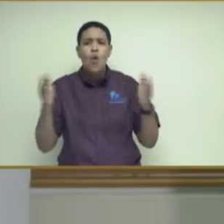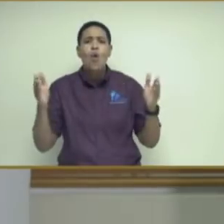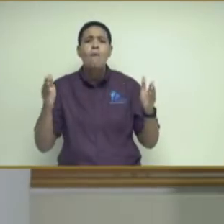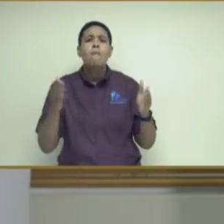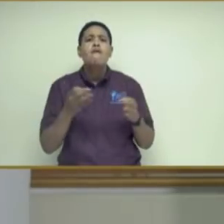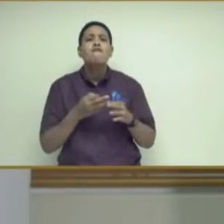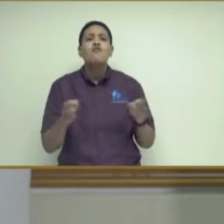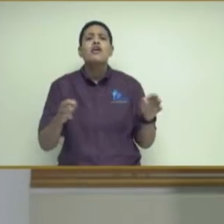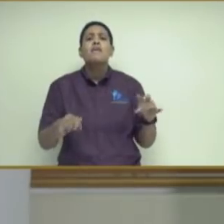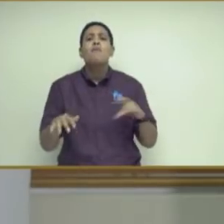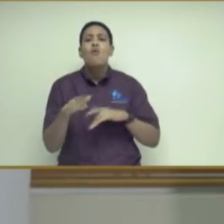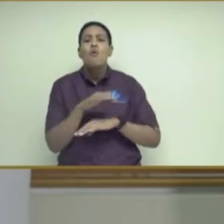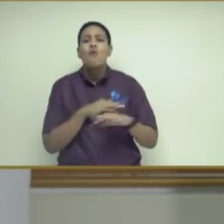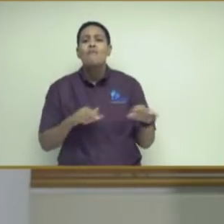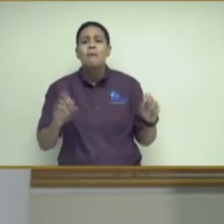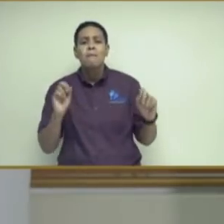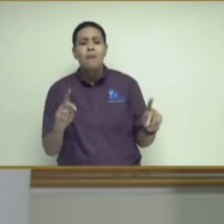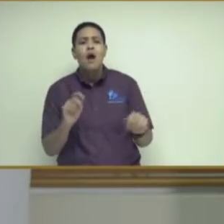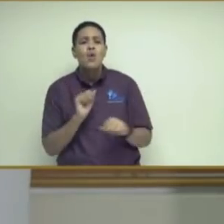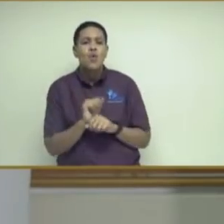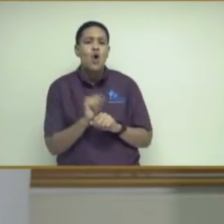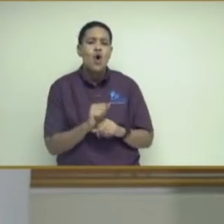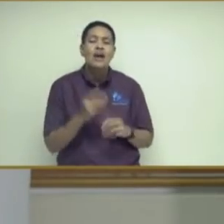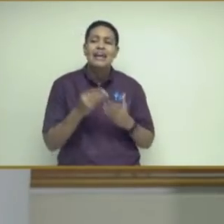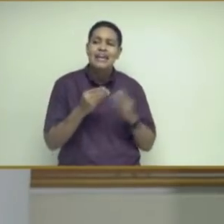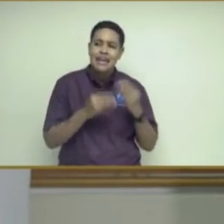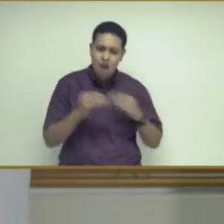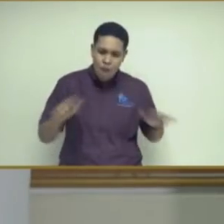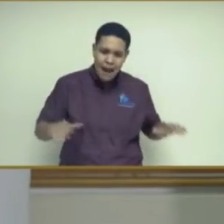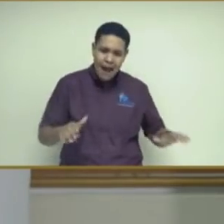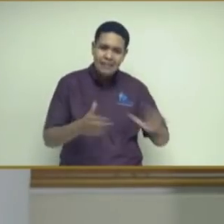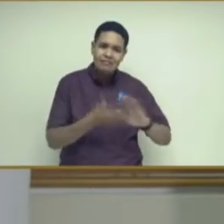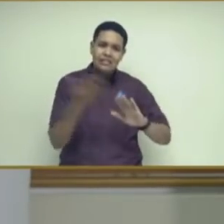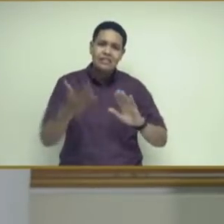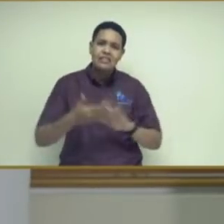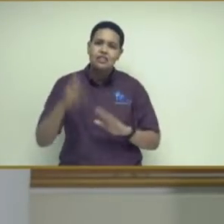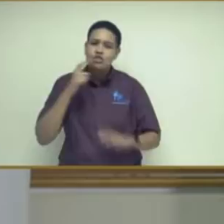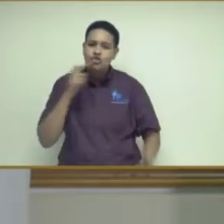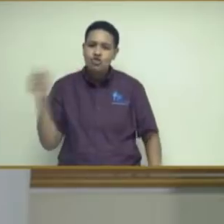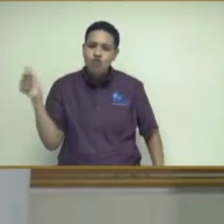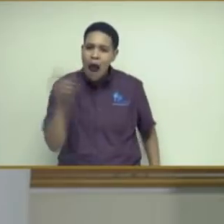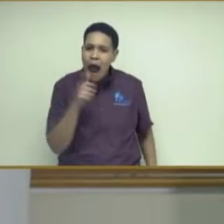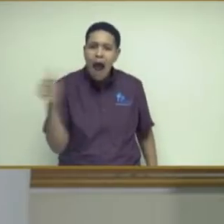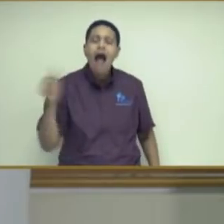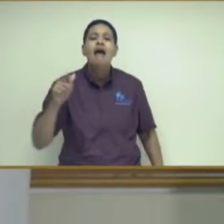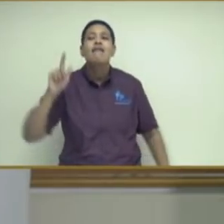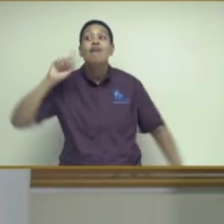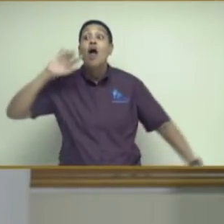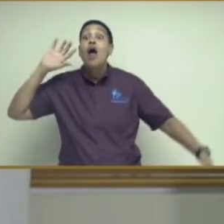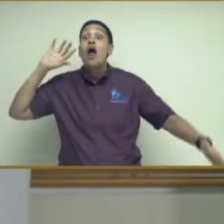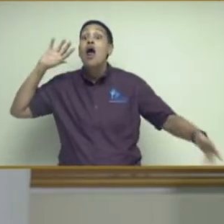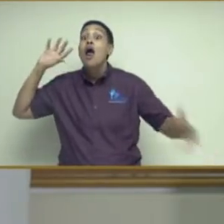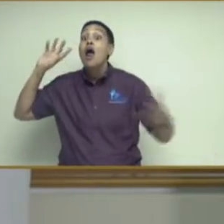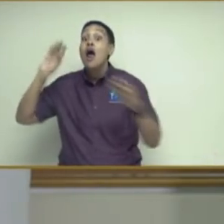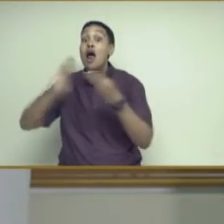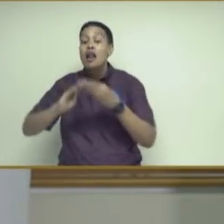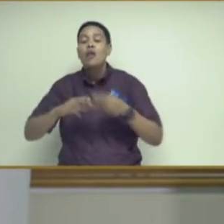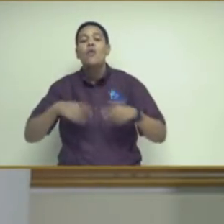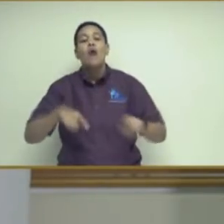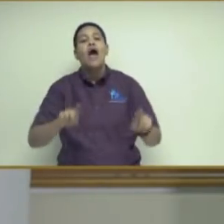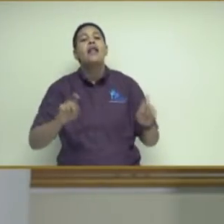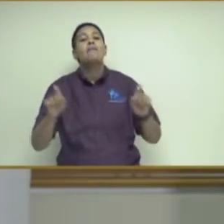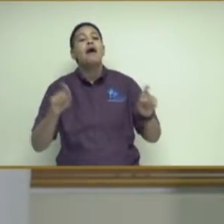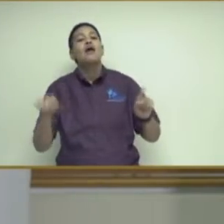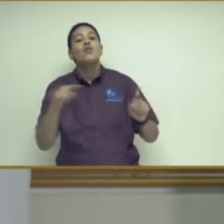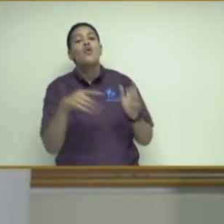freeing up movement, getting back to work, economic activity, travel, all of that, while managing